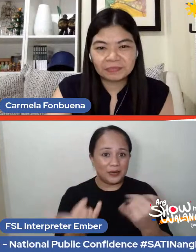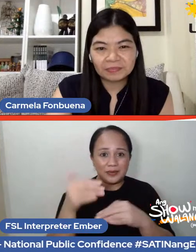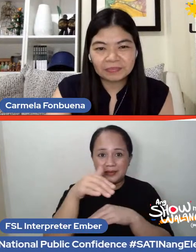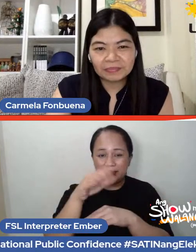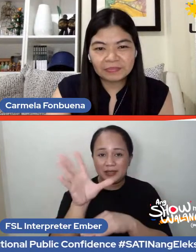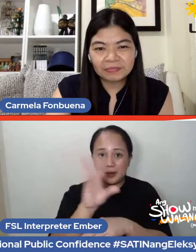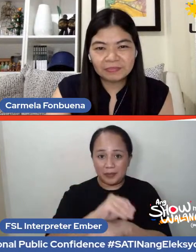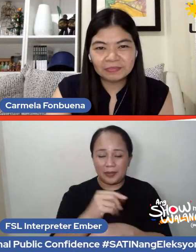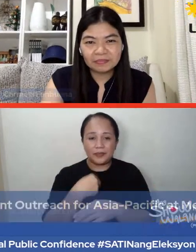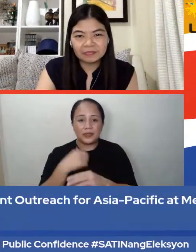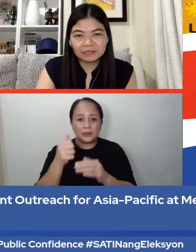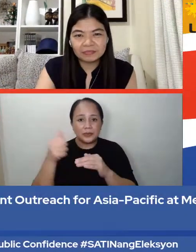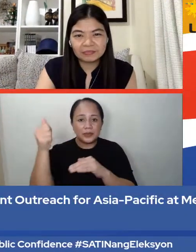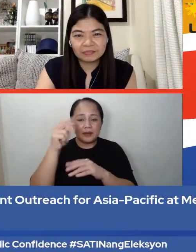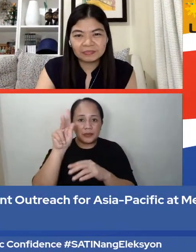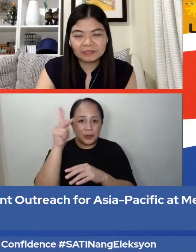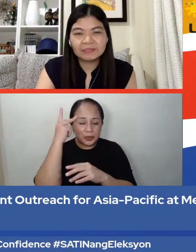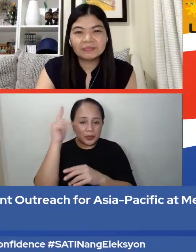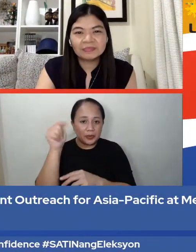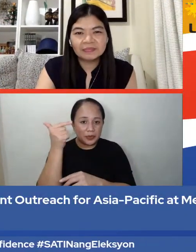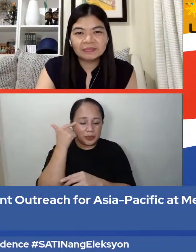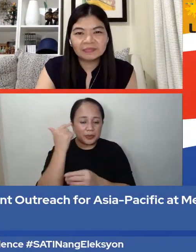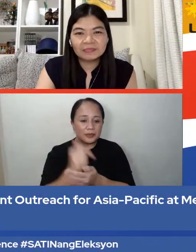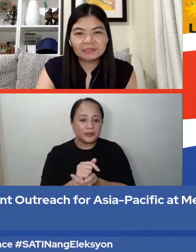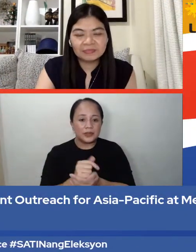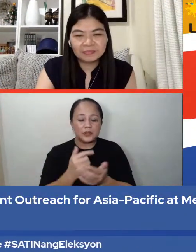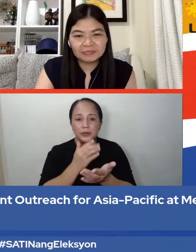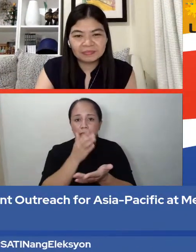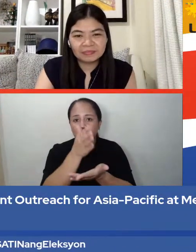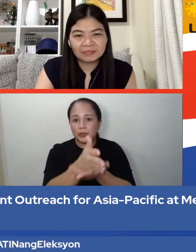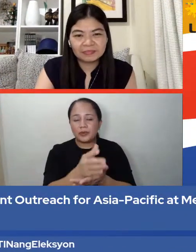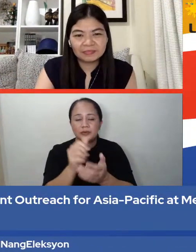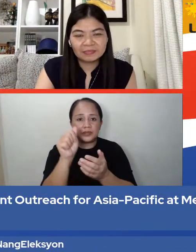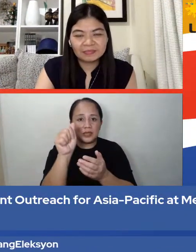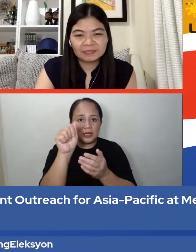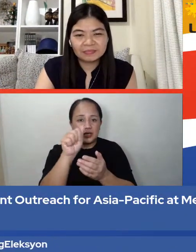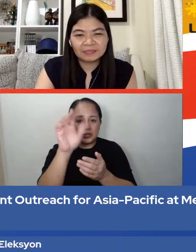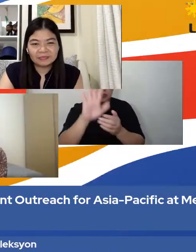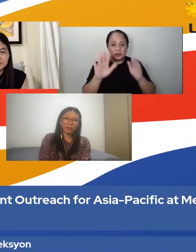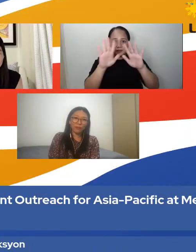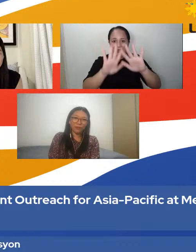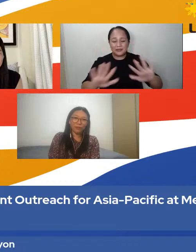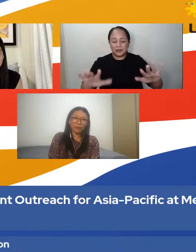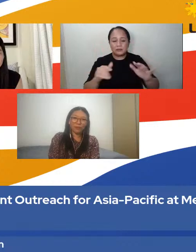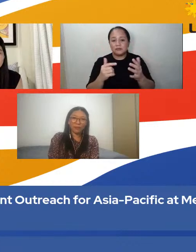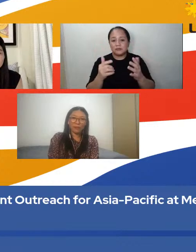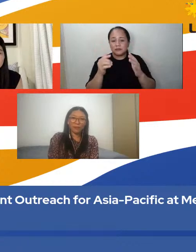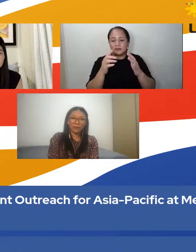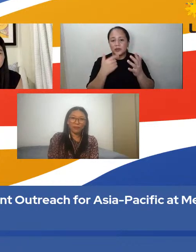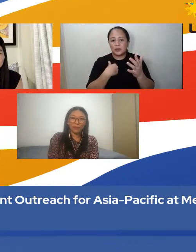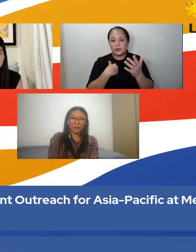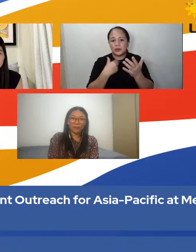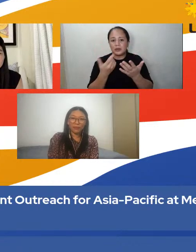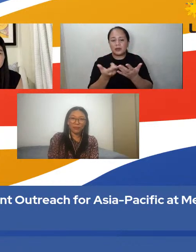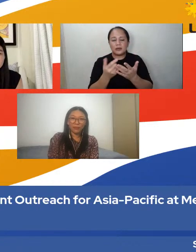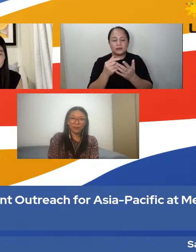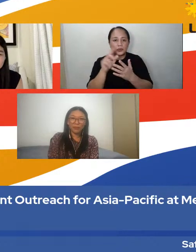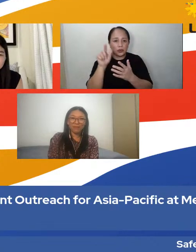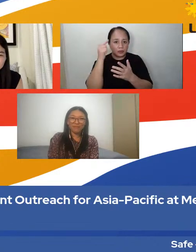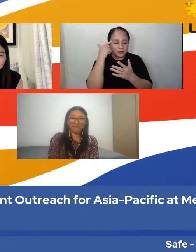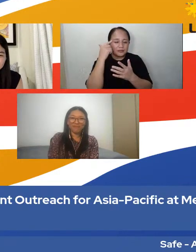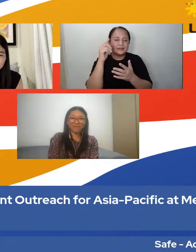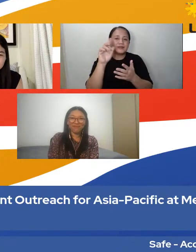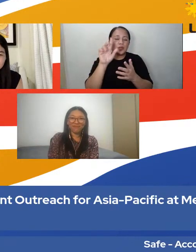is the head of politics and government outreach for Asia Pacific, where he is responsible for working with governments and